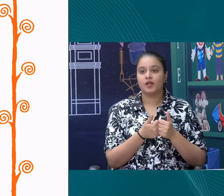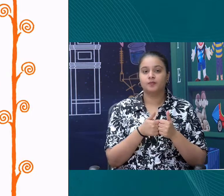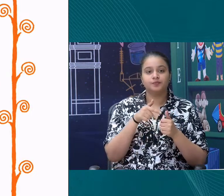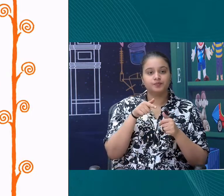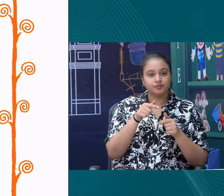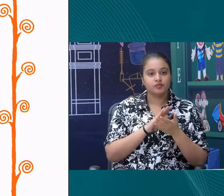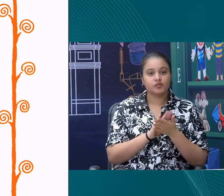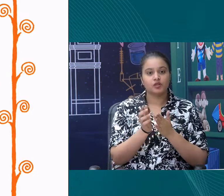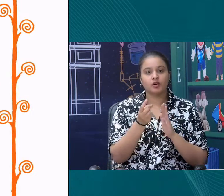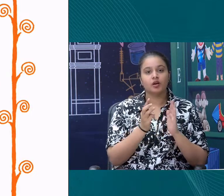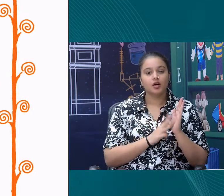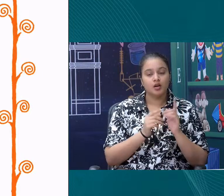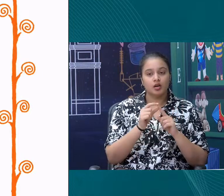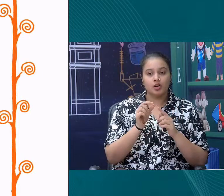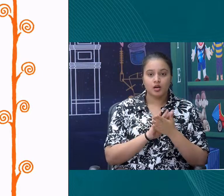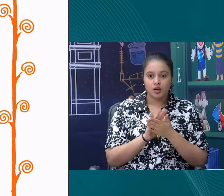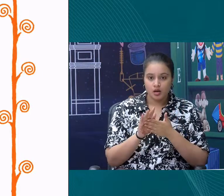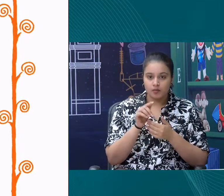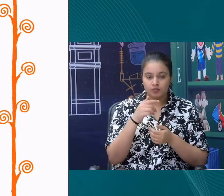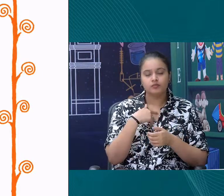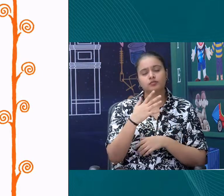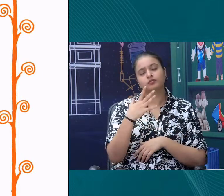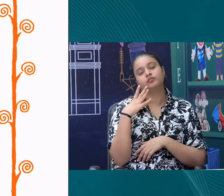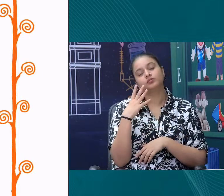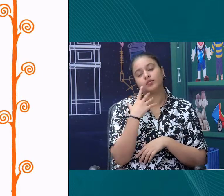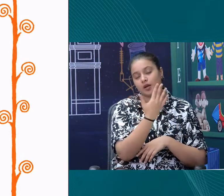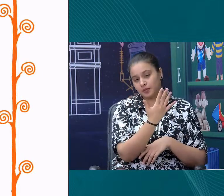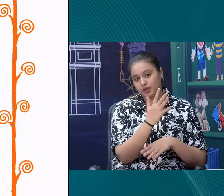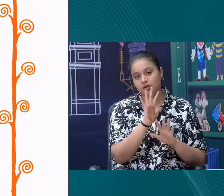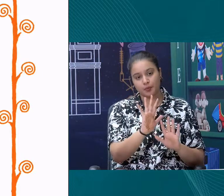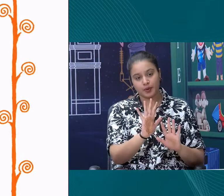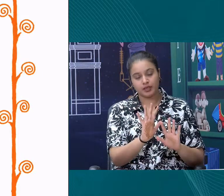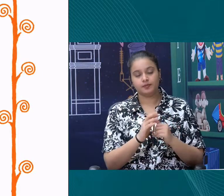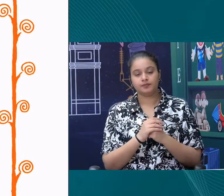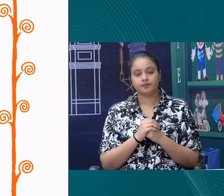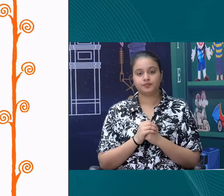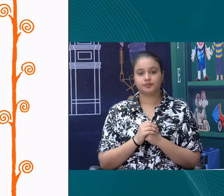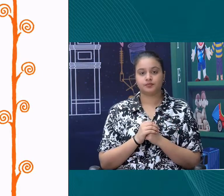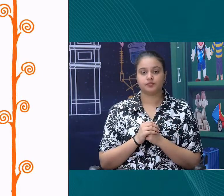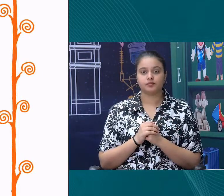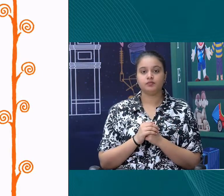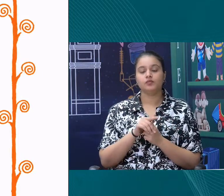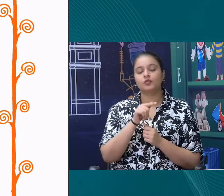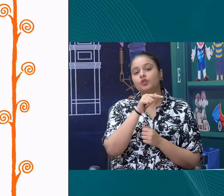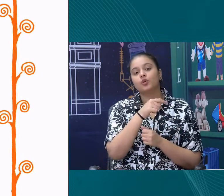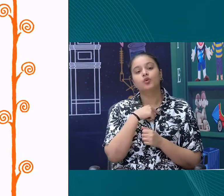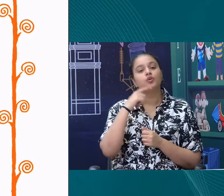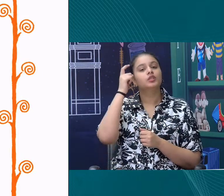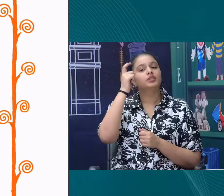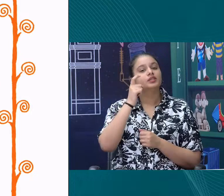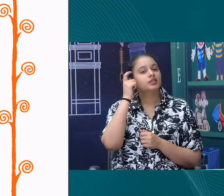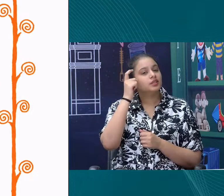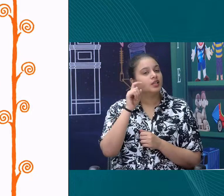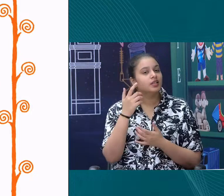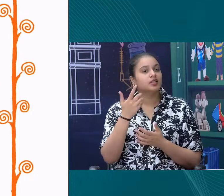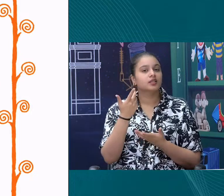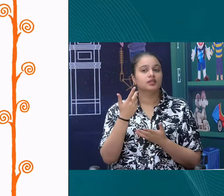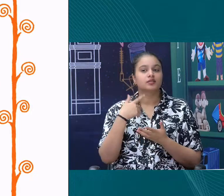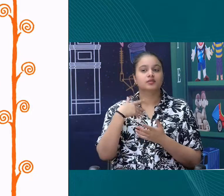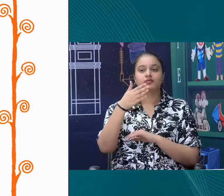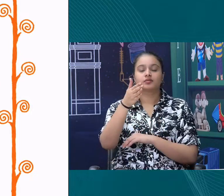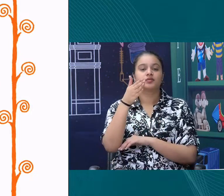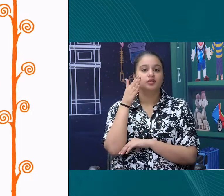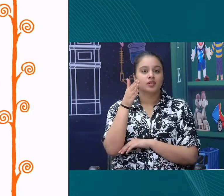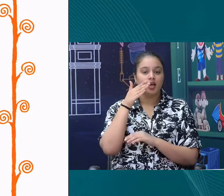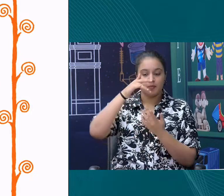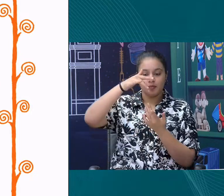you will kindly wait a minute." So, why do you think the camel live in the middle of the